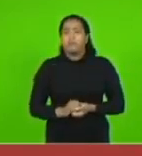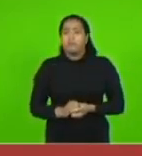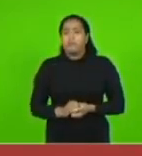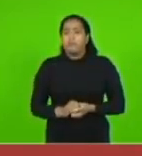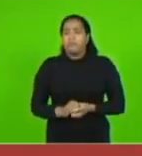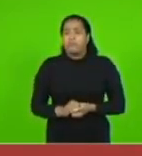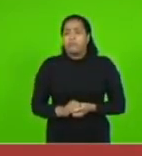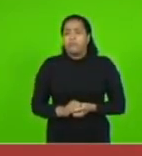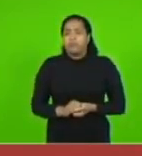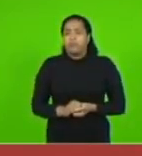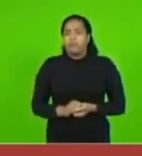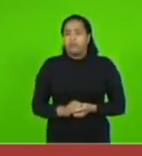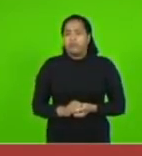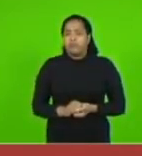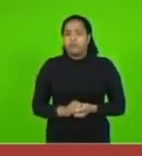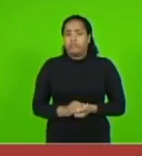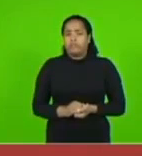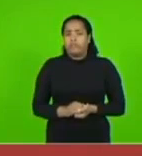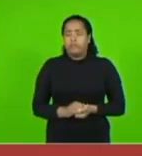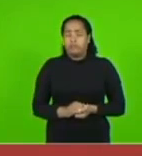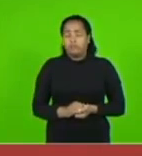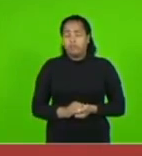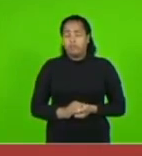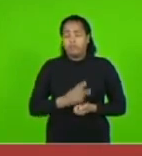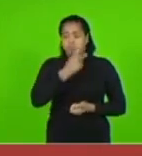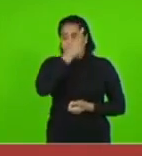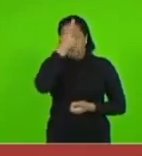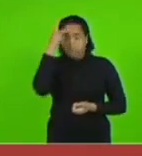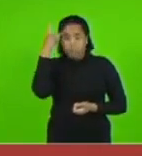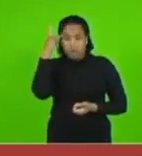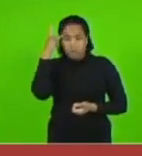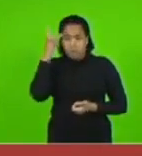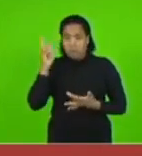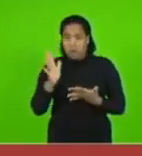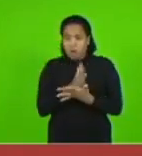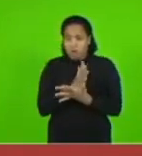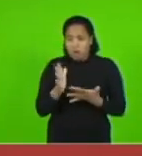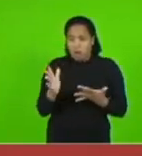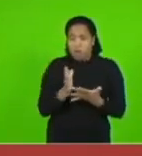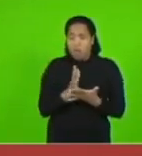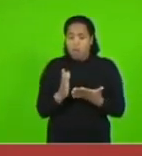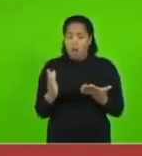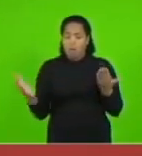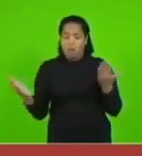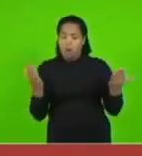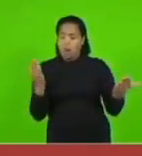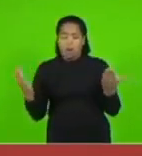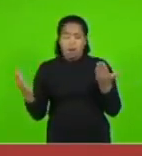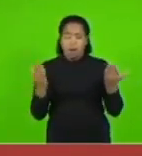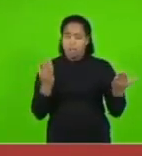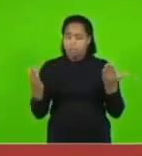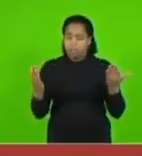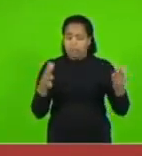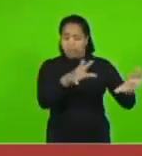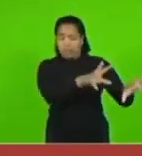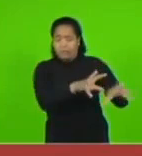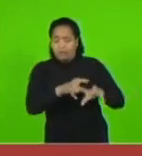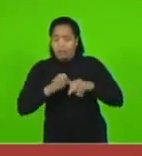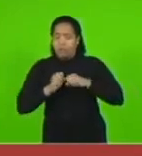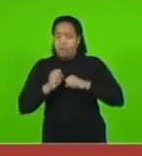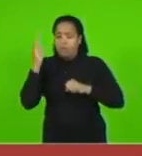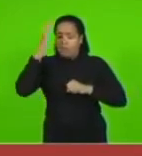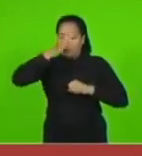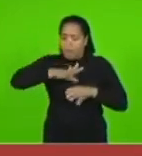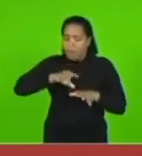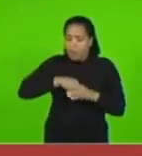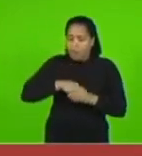the work of the Lord, there are people who are associated with others, and all they want to do